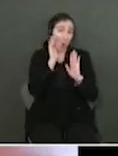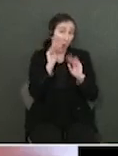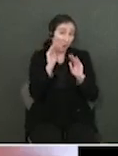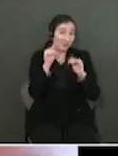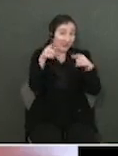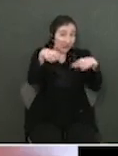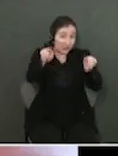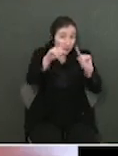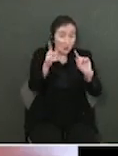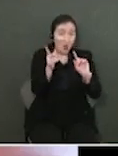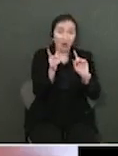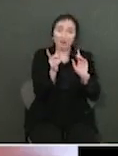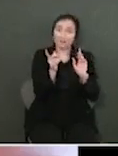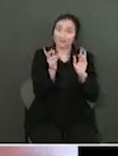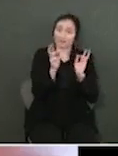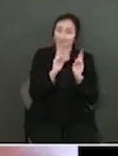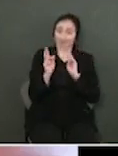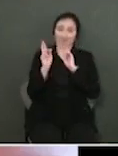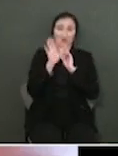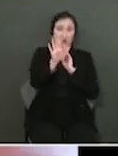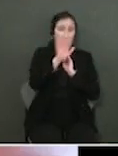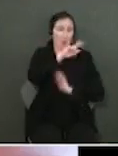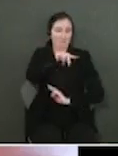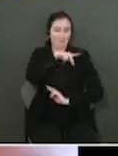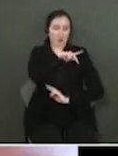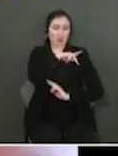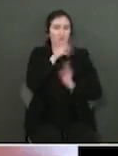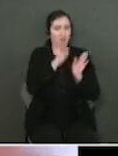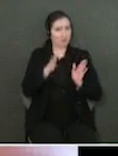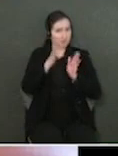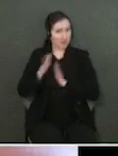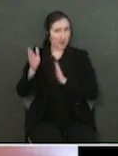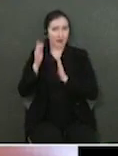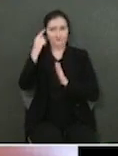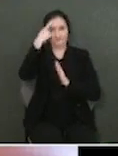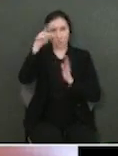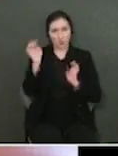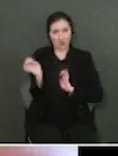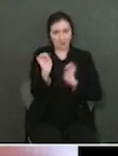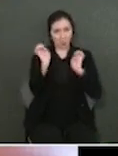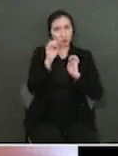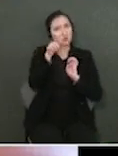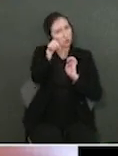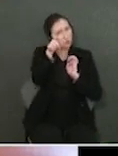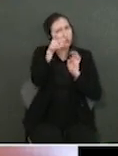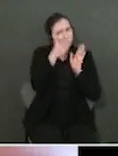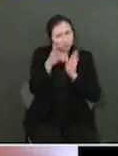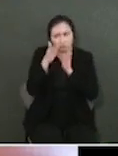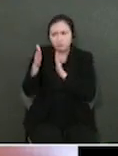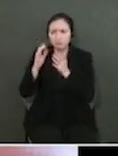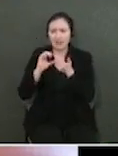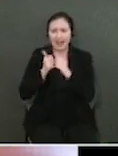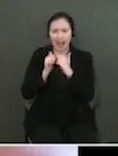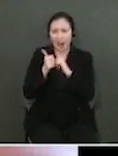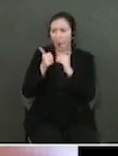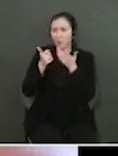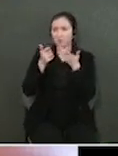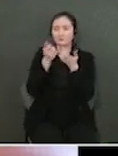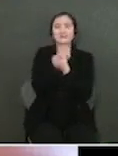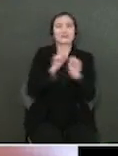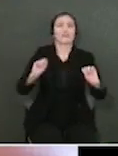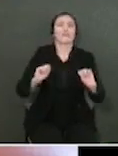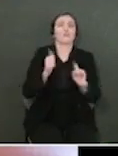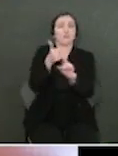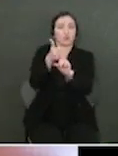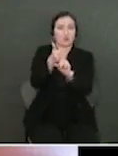personal plans for emergencies of this nature, and that you make arrangements to get where you know you will be safe,